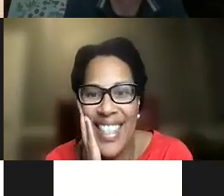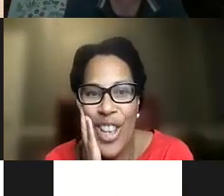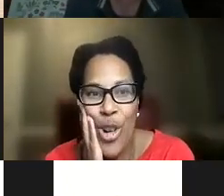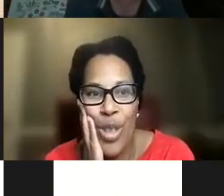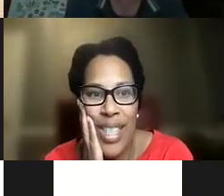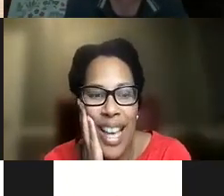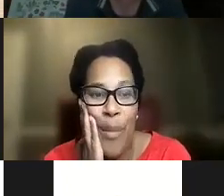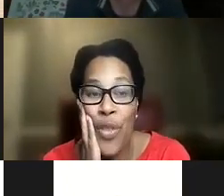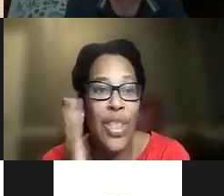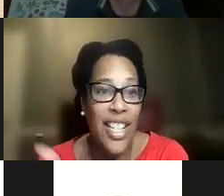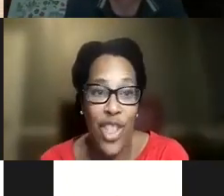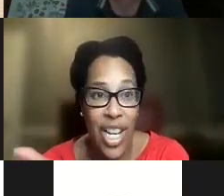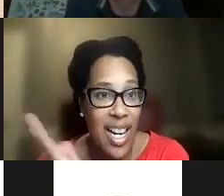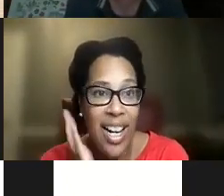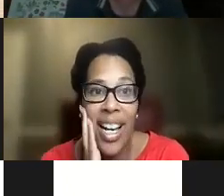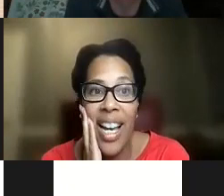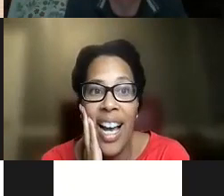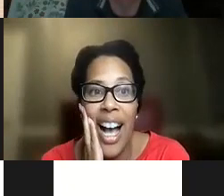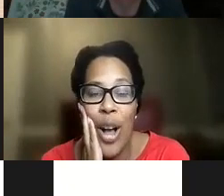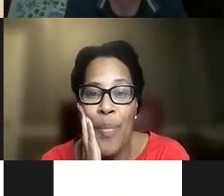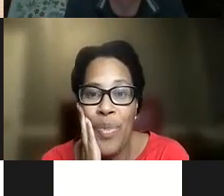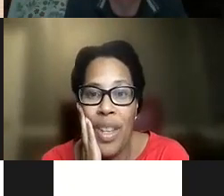if you could send us notes, or if you'd like to share,